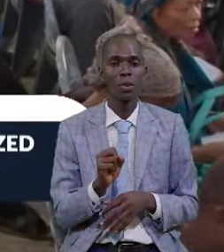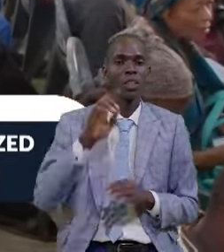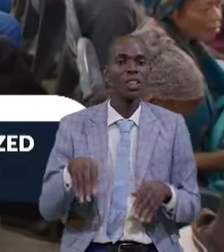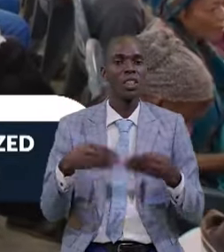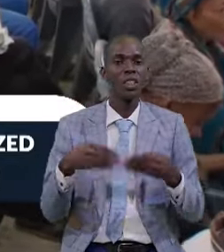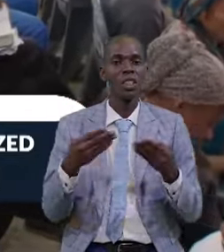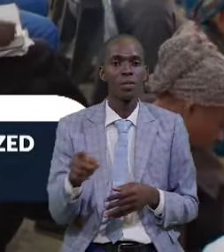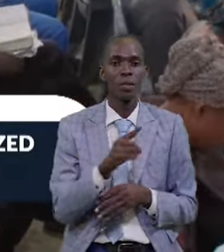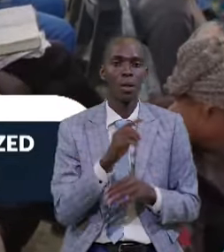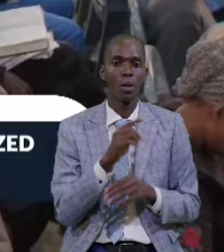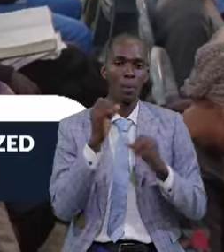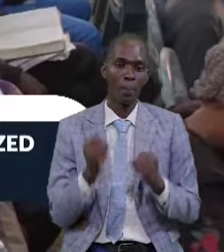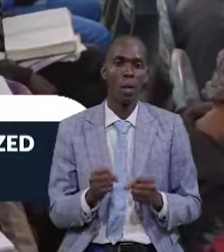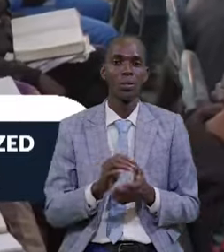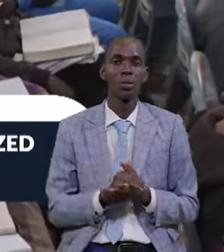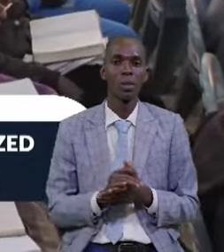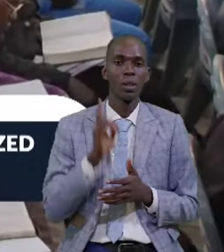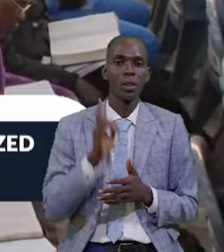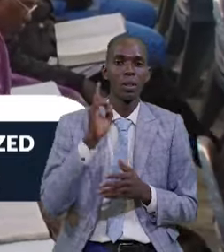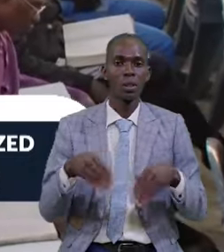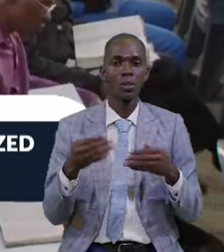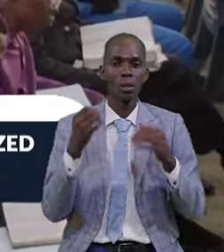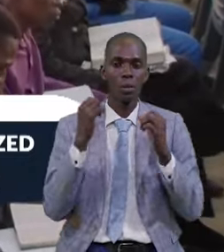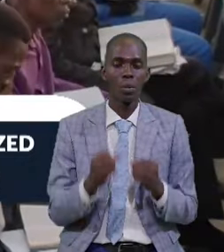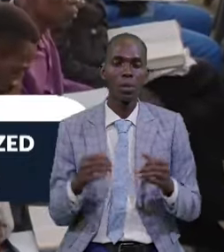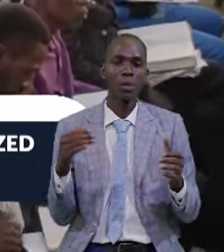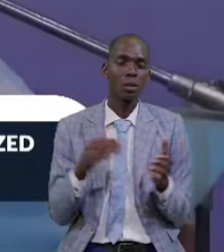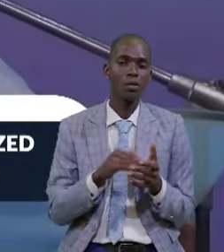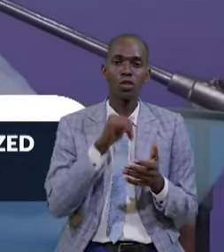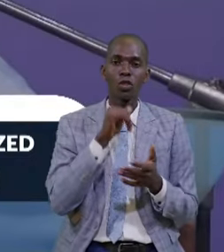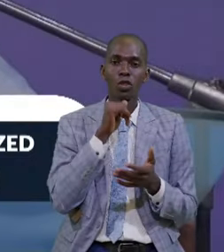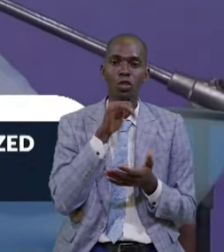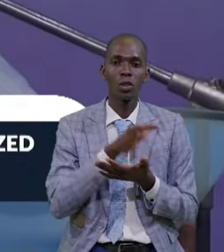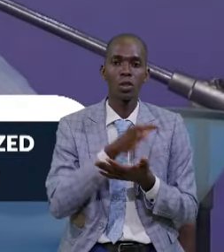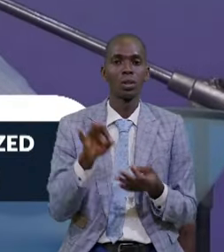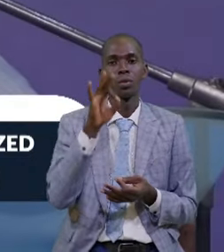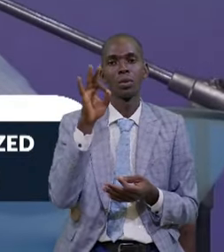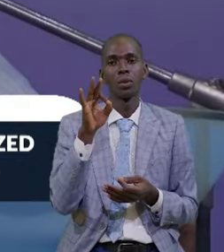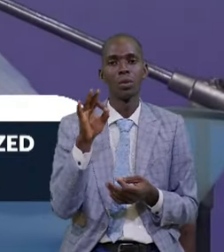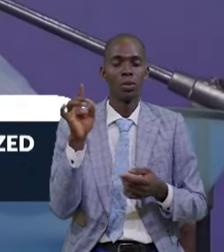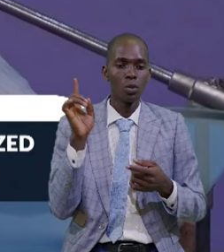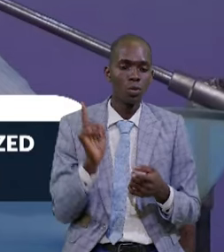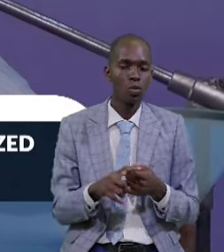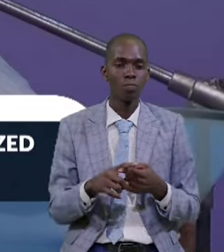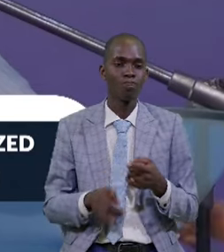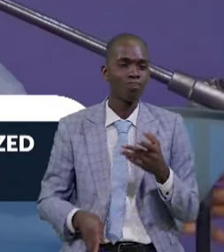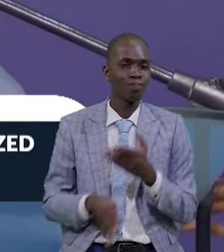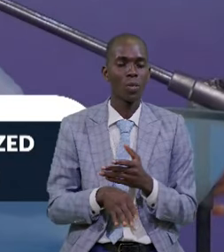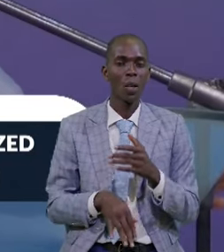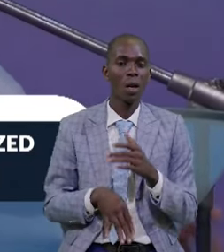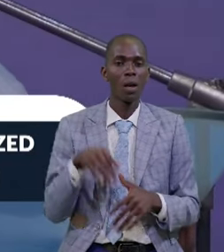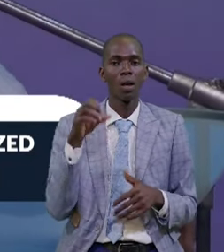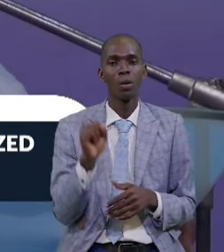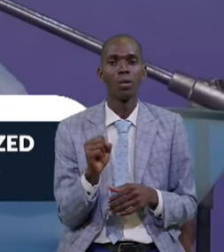them power against unclean spirits to cast them out and